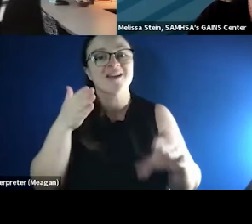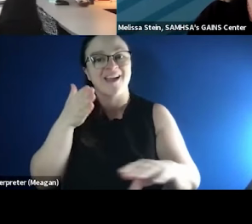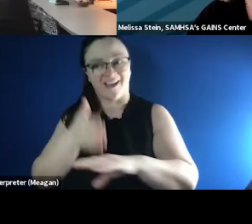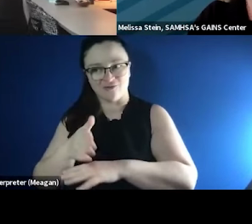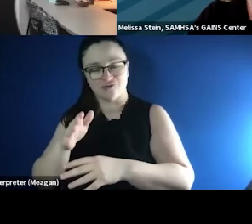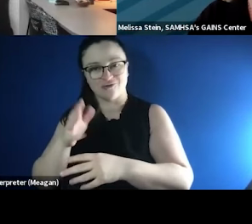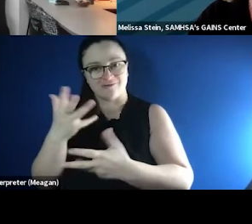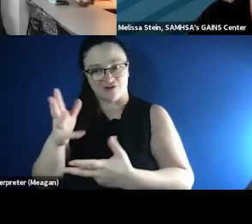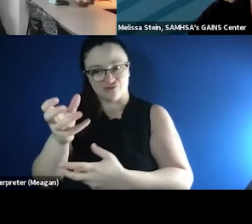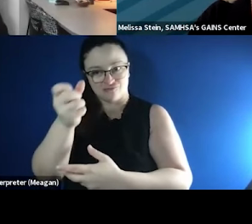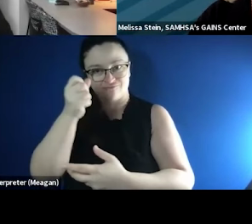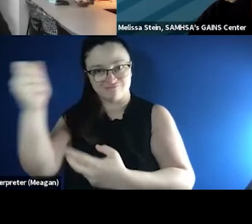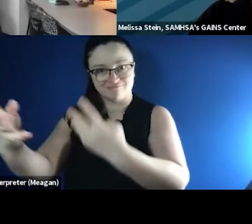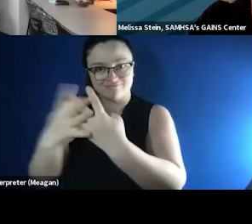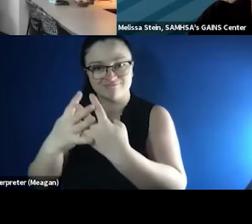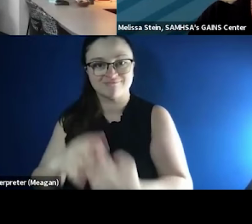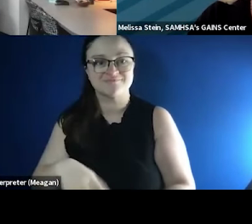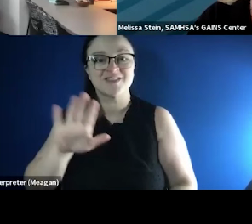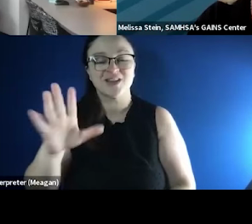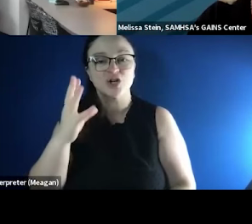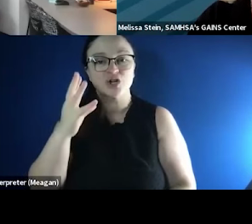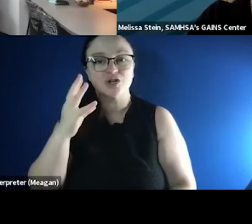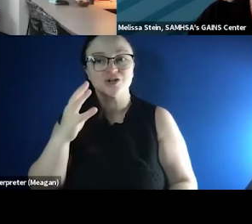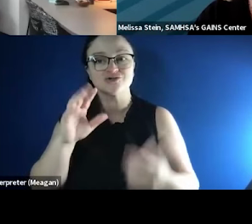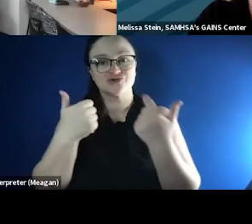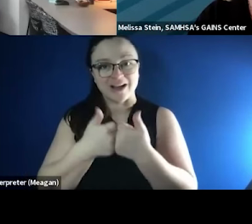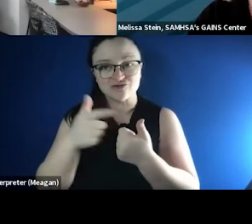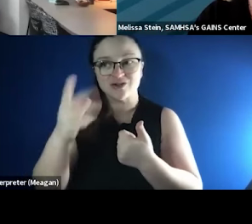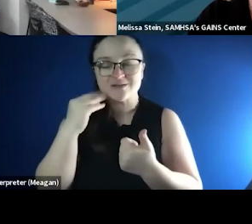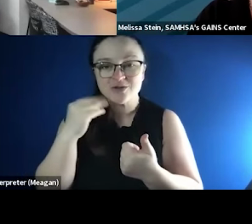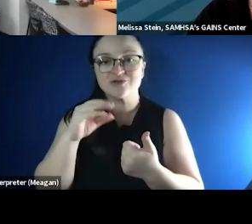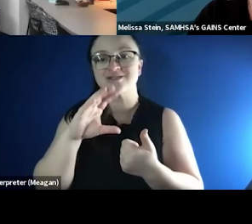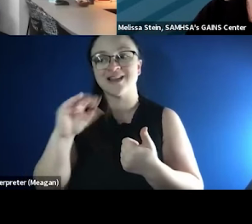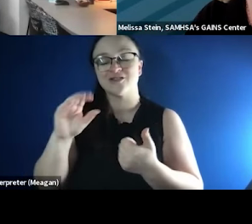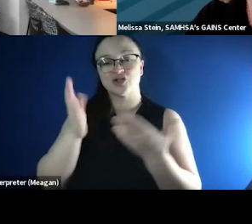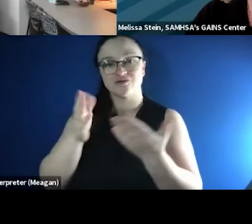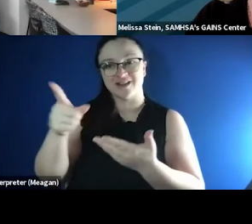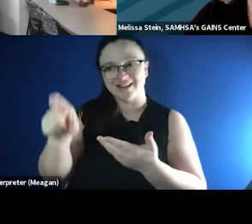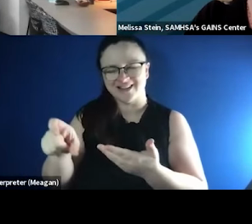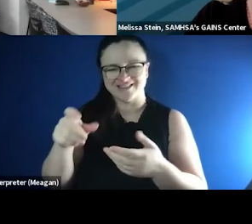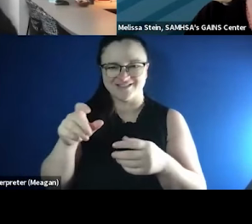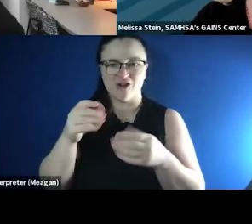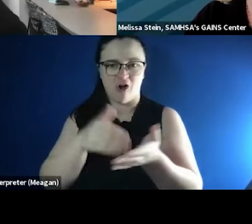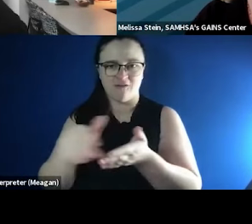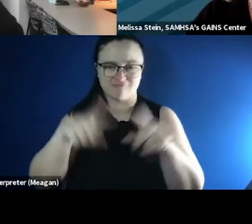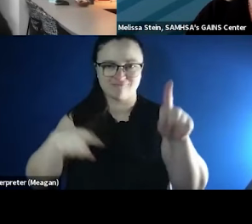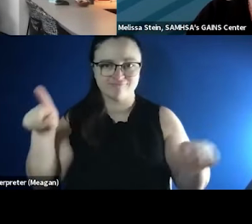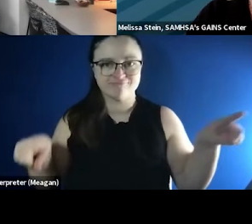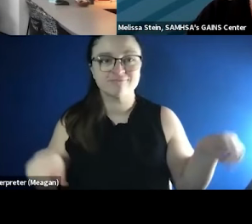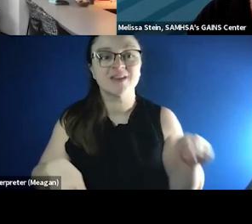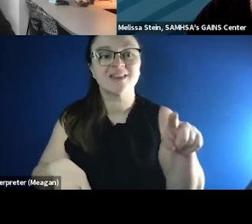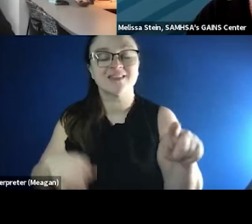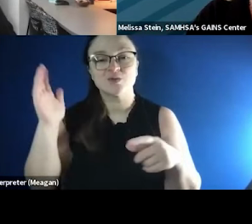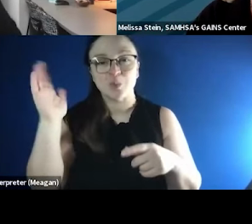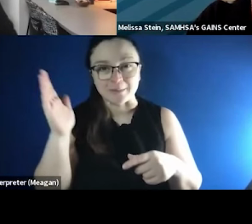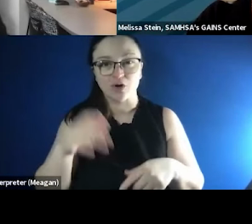older adults face and the services they need often vary from the general population. This webinar is one step towards increasing